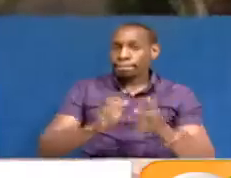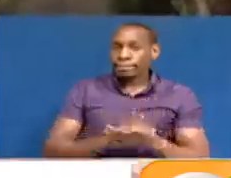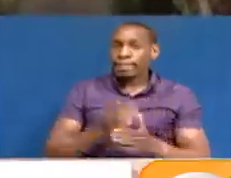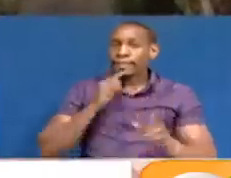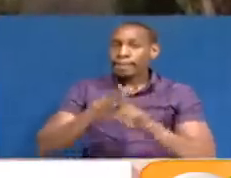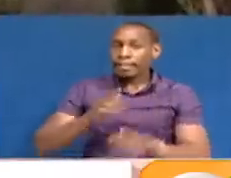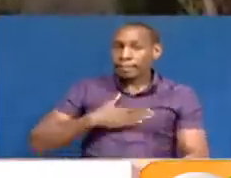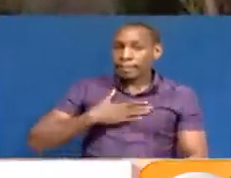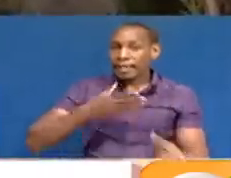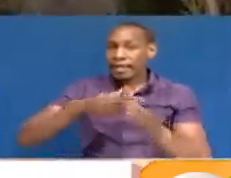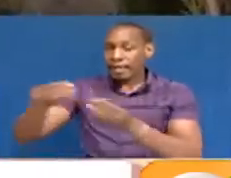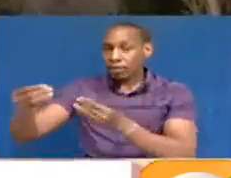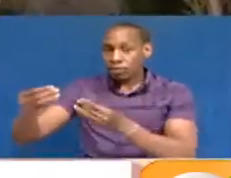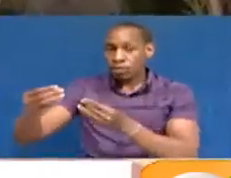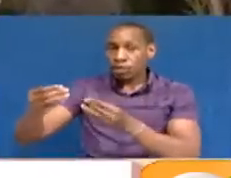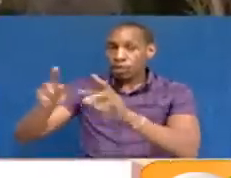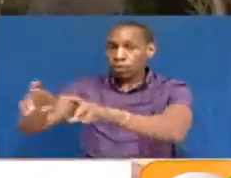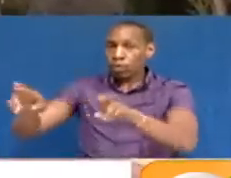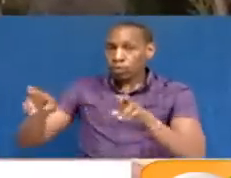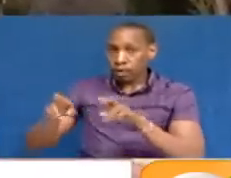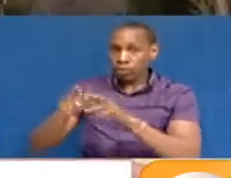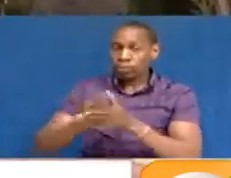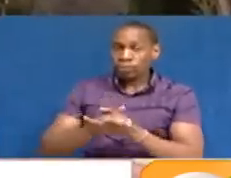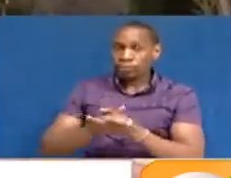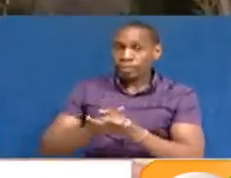my brother went to that room.